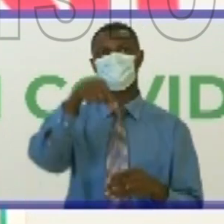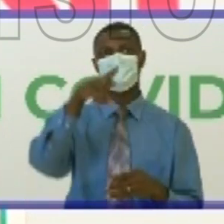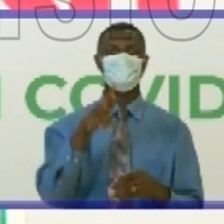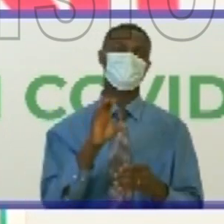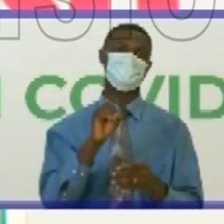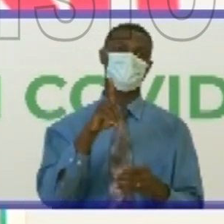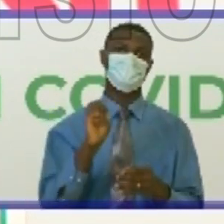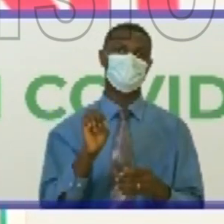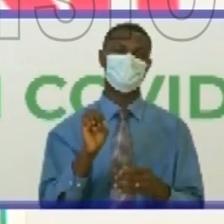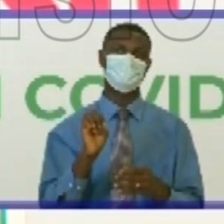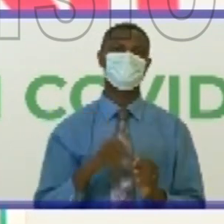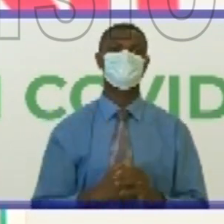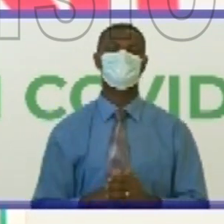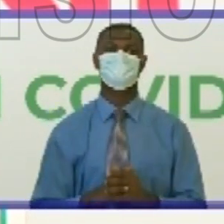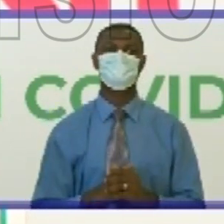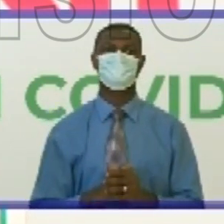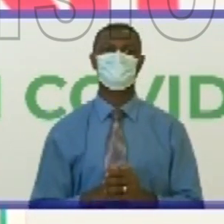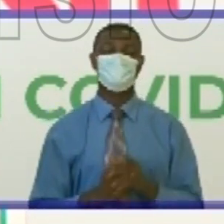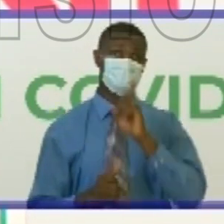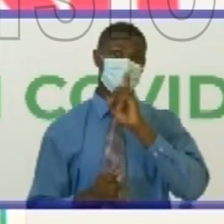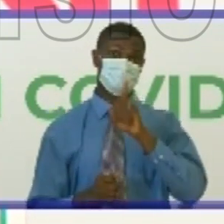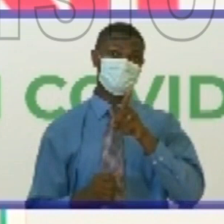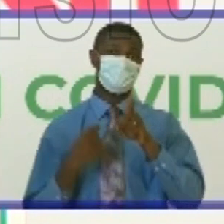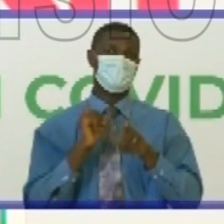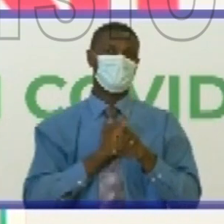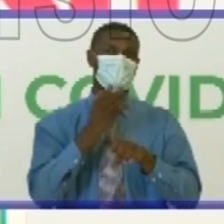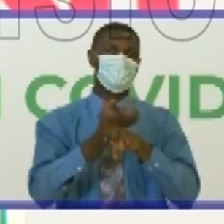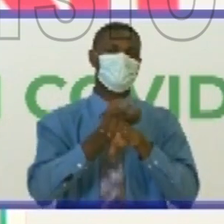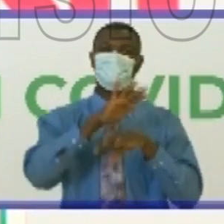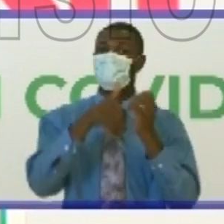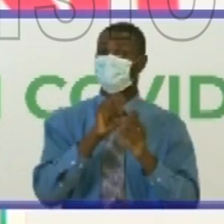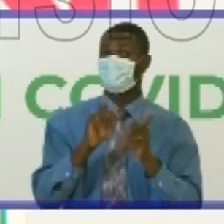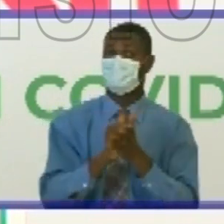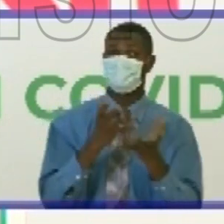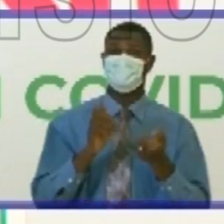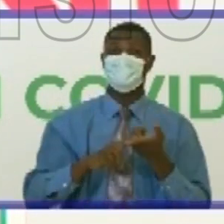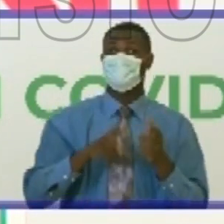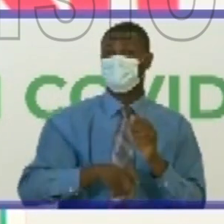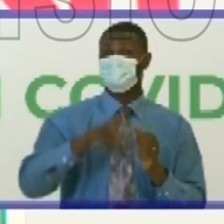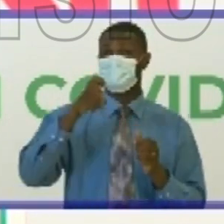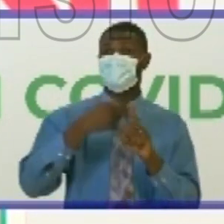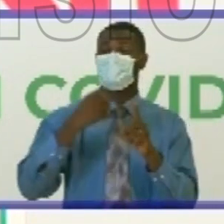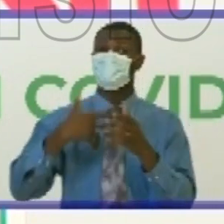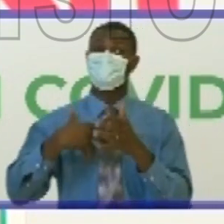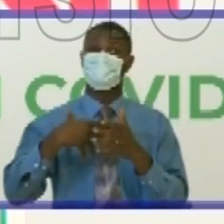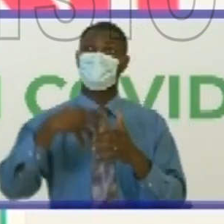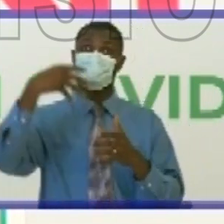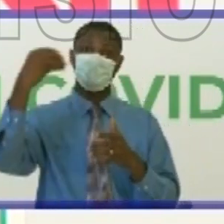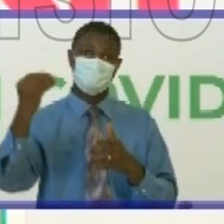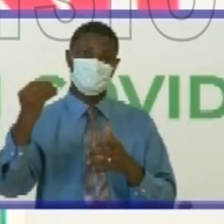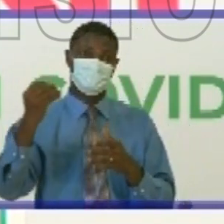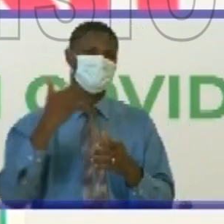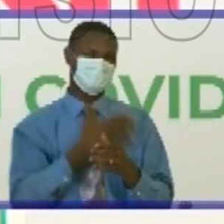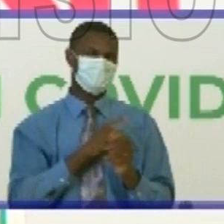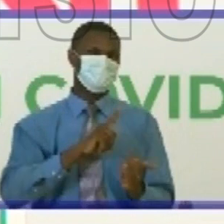requirement. Because we've done that, I'm appealing to all travelers from outside the country to please try and go onto